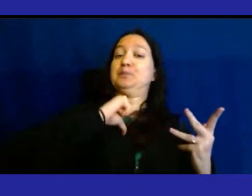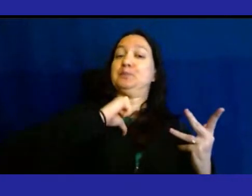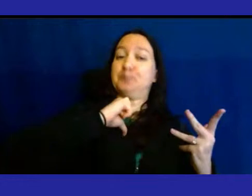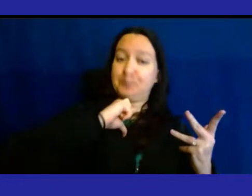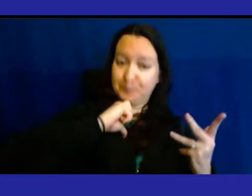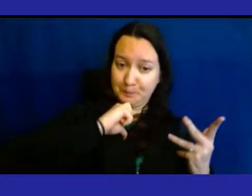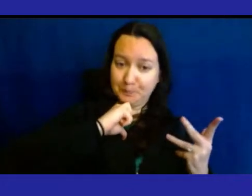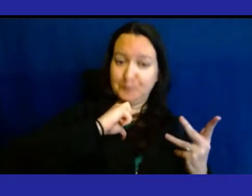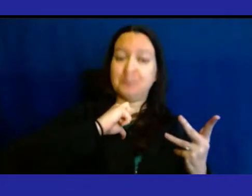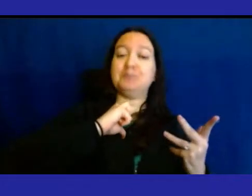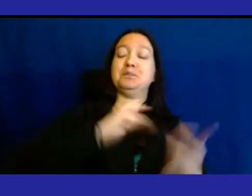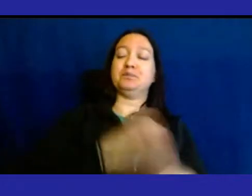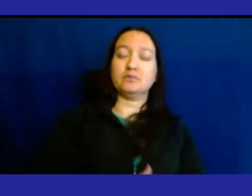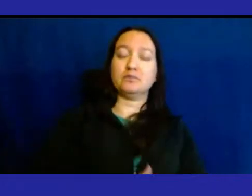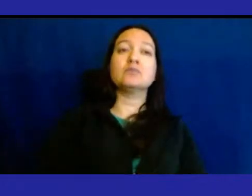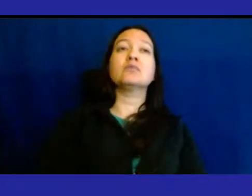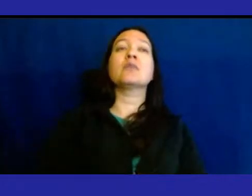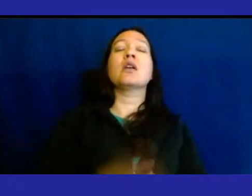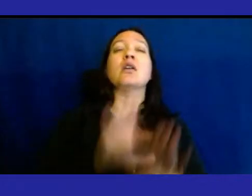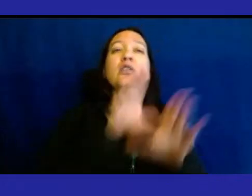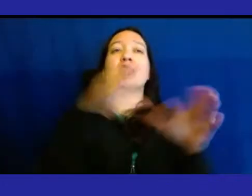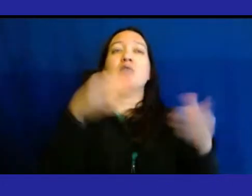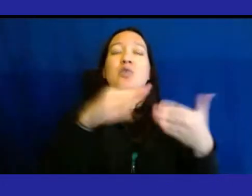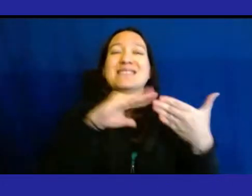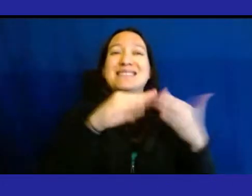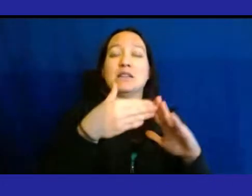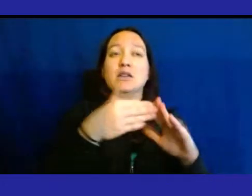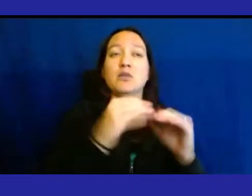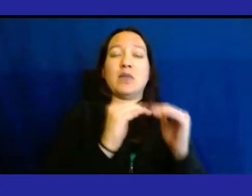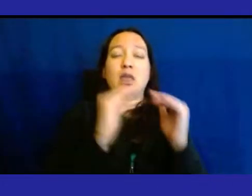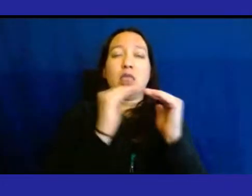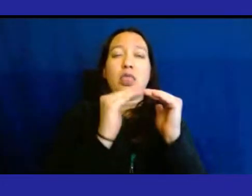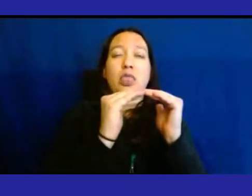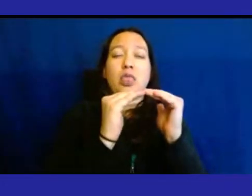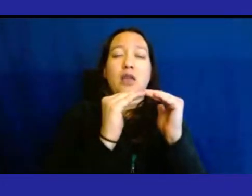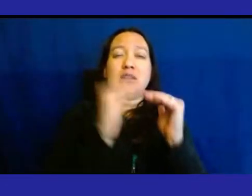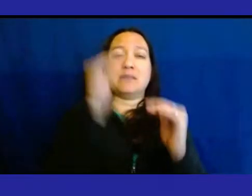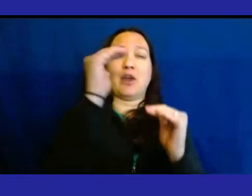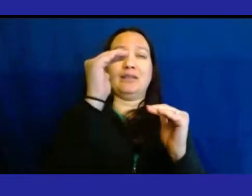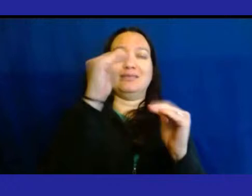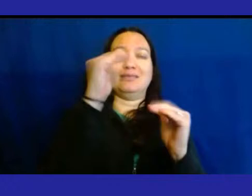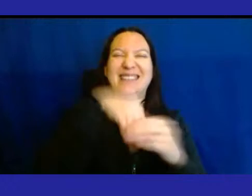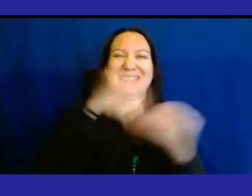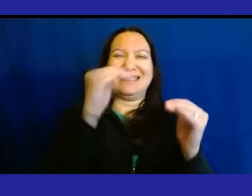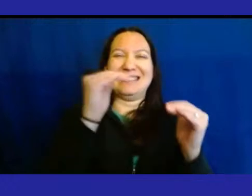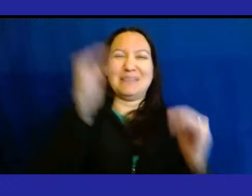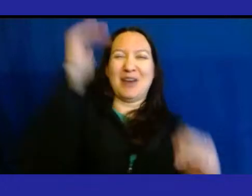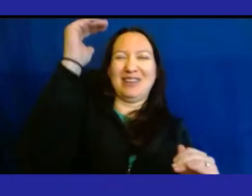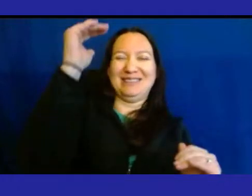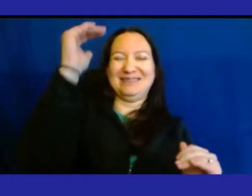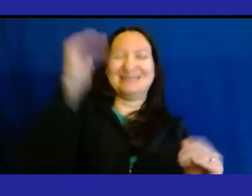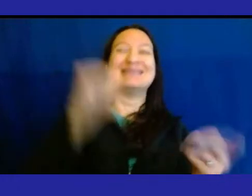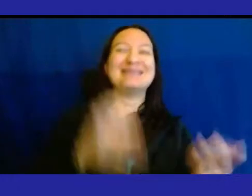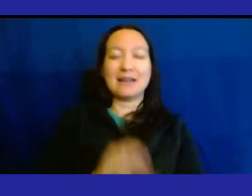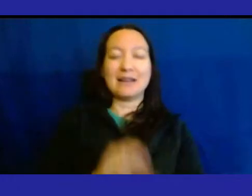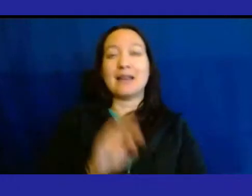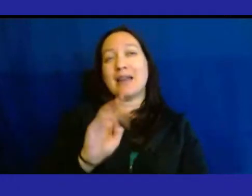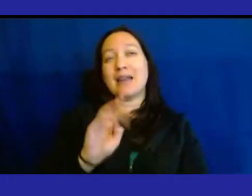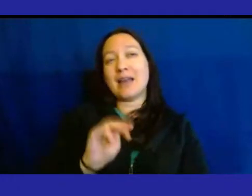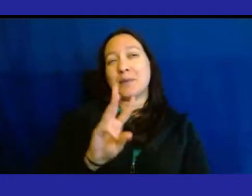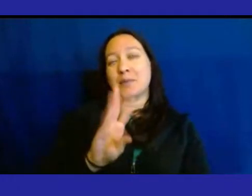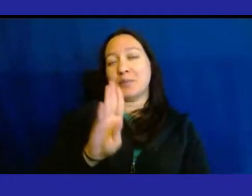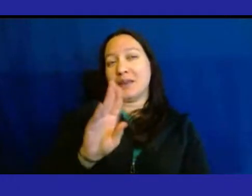the focuses that the city has is the disparity within the disparity. So when you're looking at MWBE programs